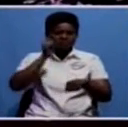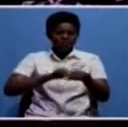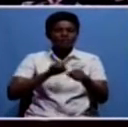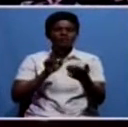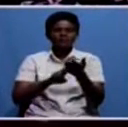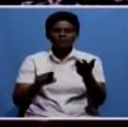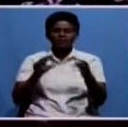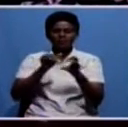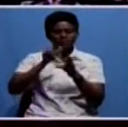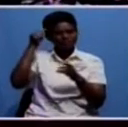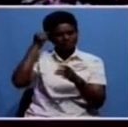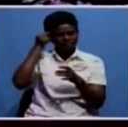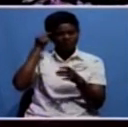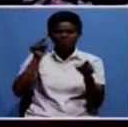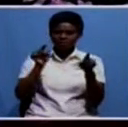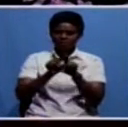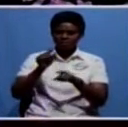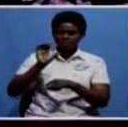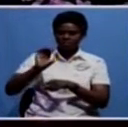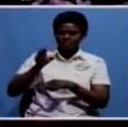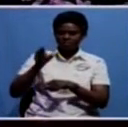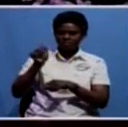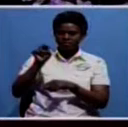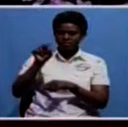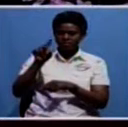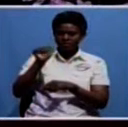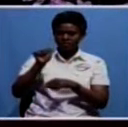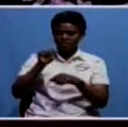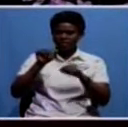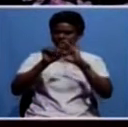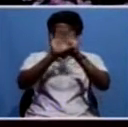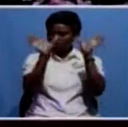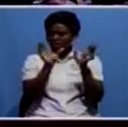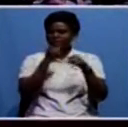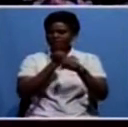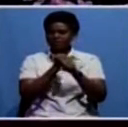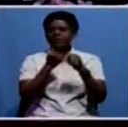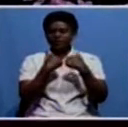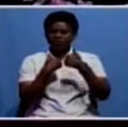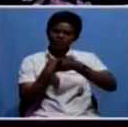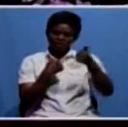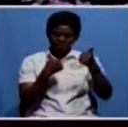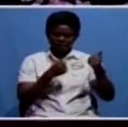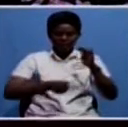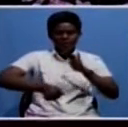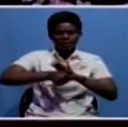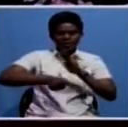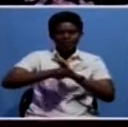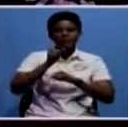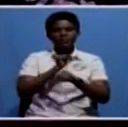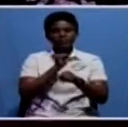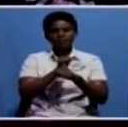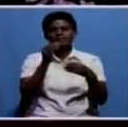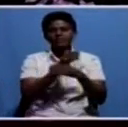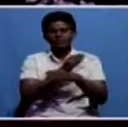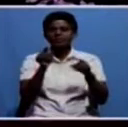in government, and Mr. Chanda made it very clear that he has decided to pursue private interests, and we can